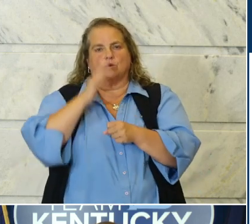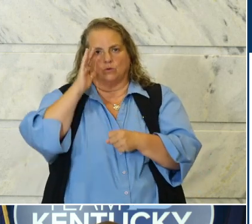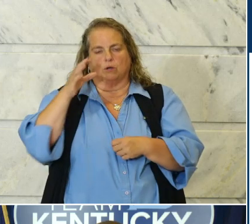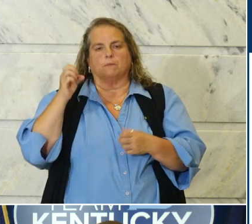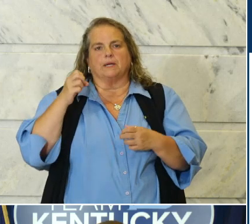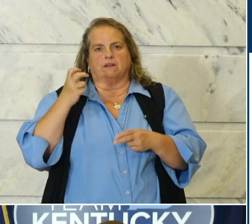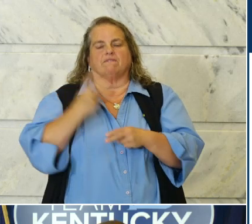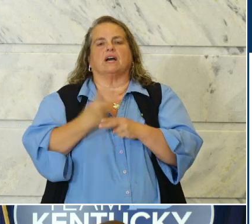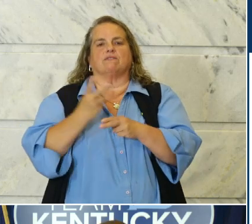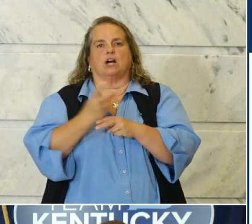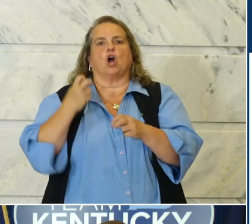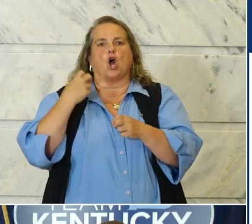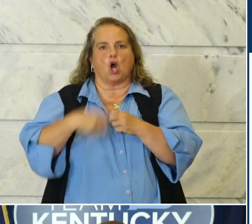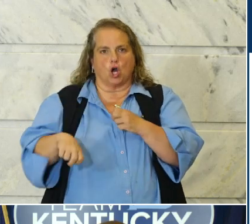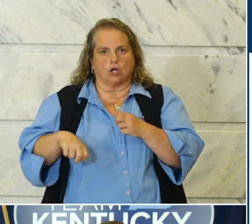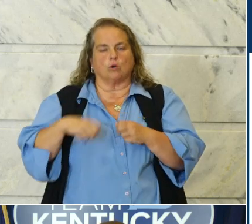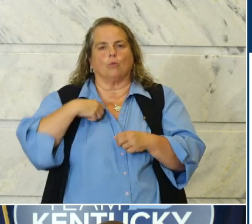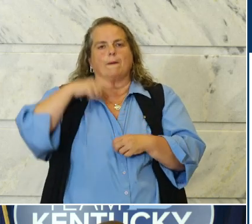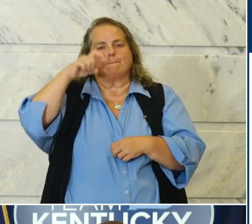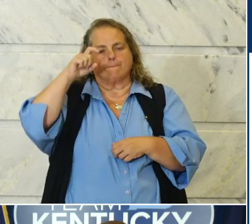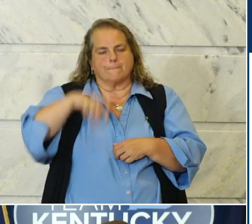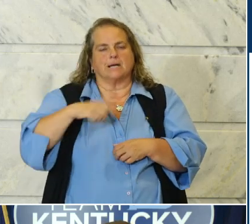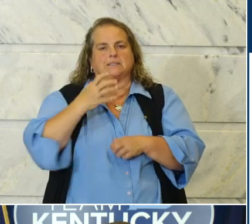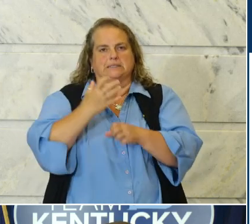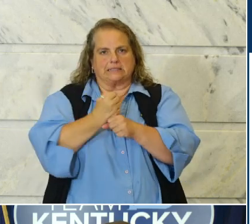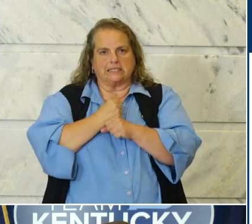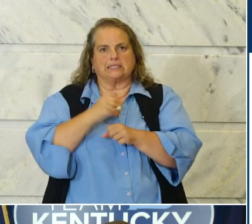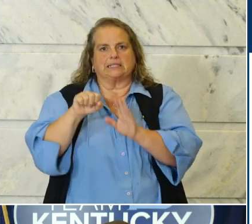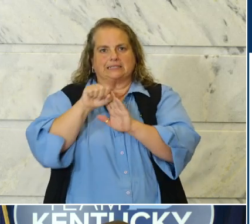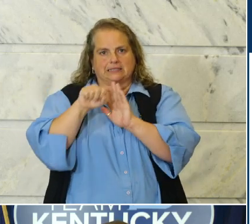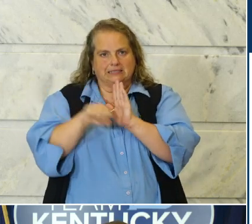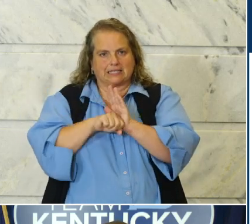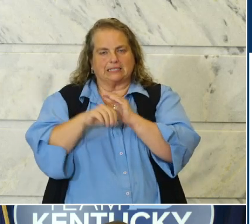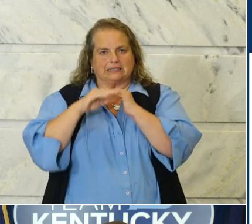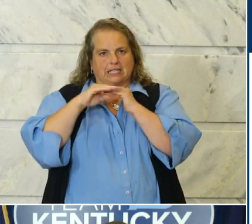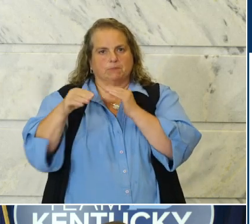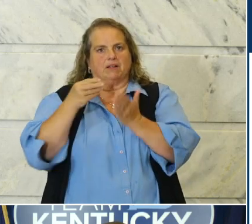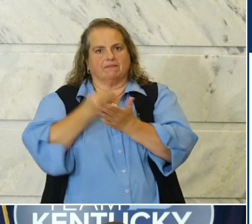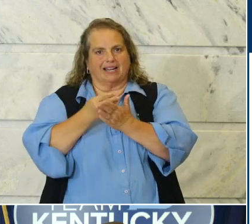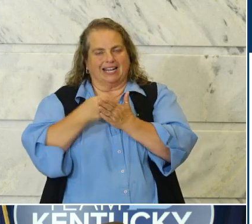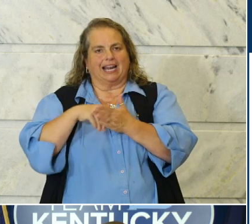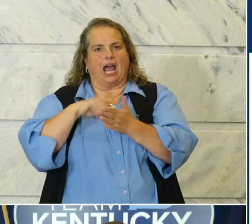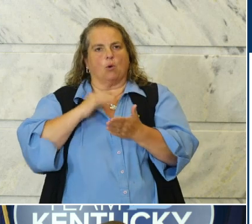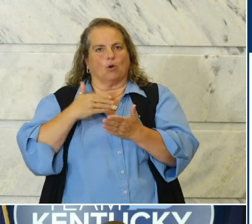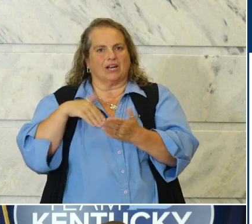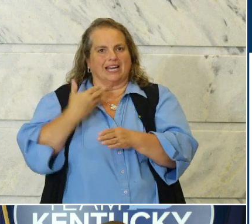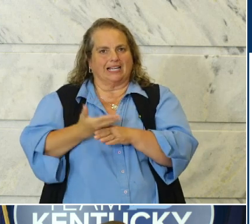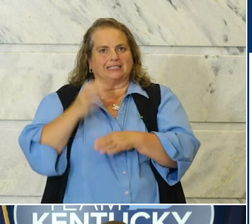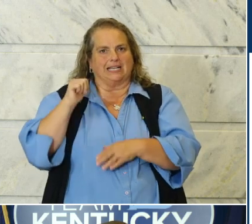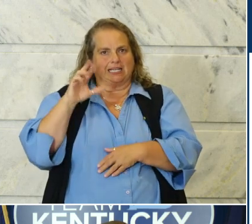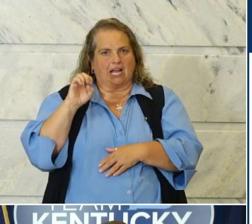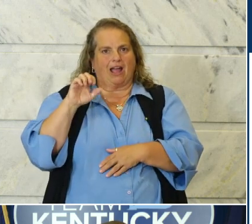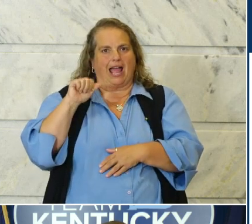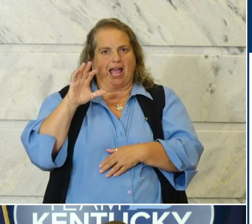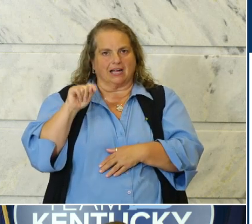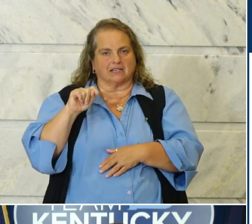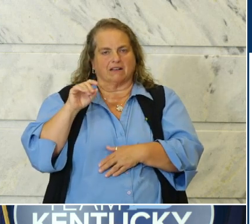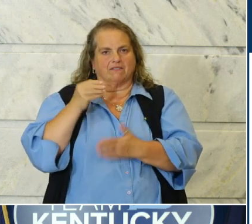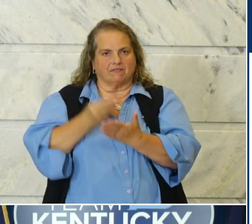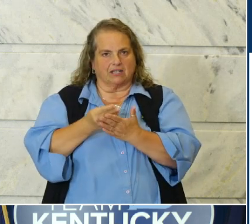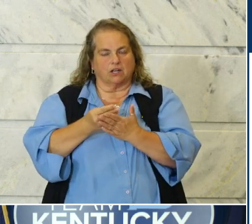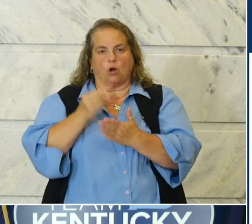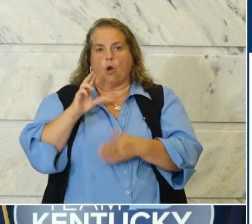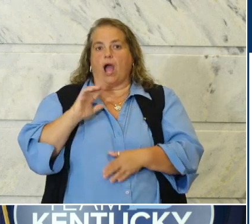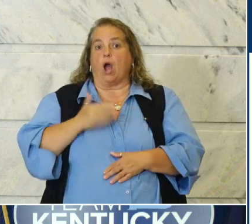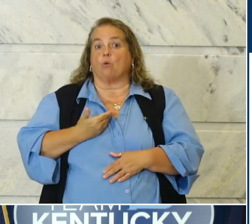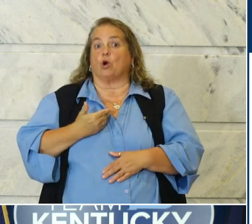state stabilization funds in this next round of CARES Act funding. Otherwise, our recession is going to be deeper and